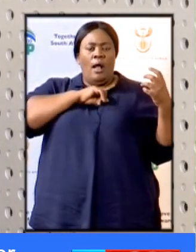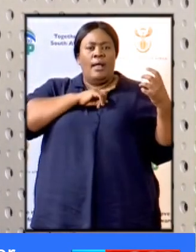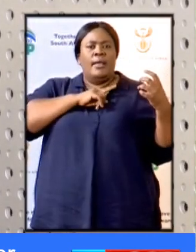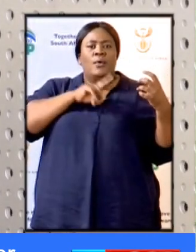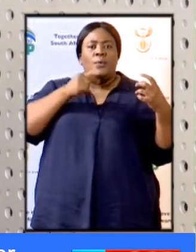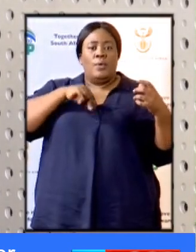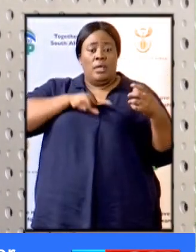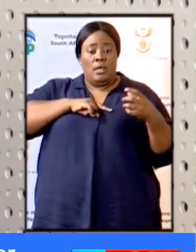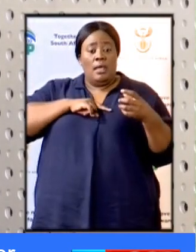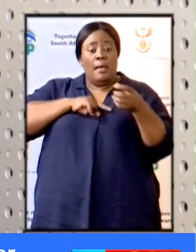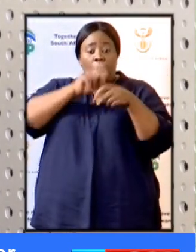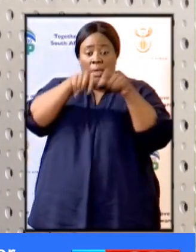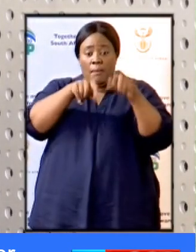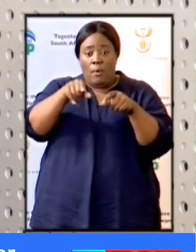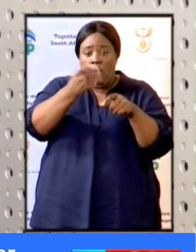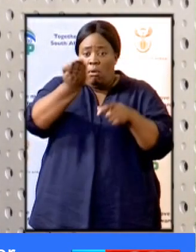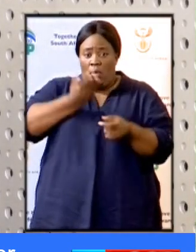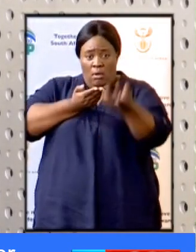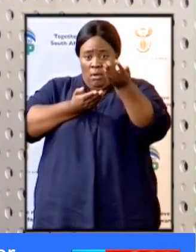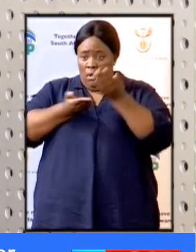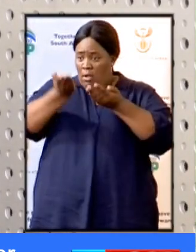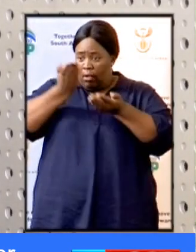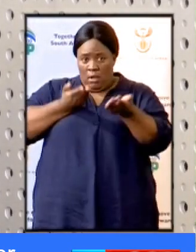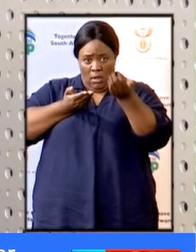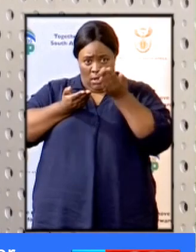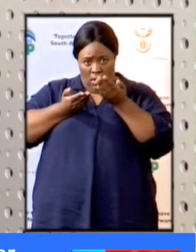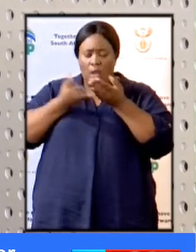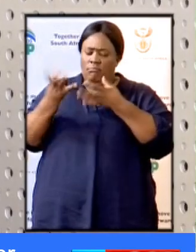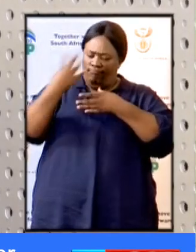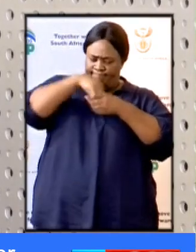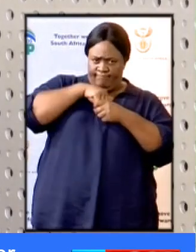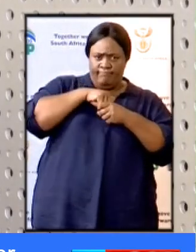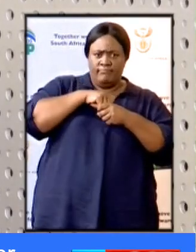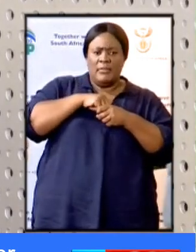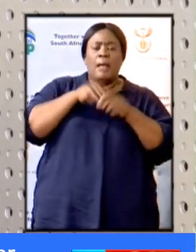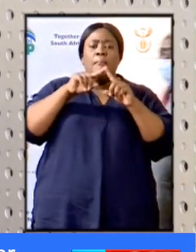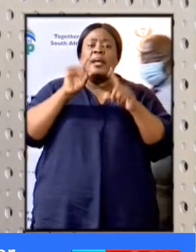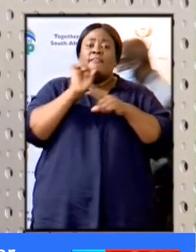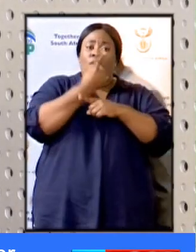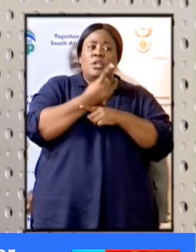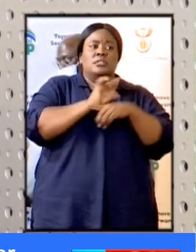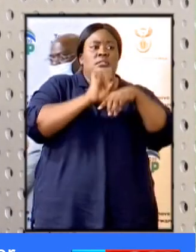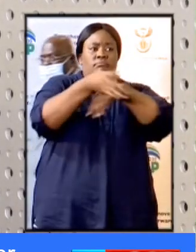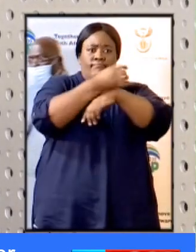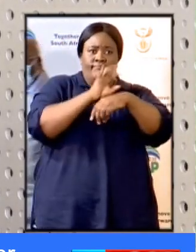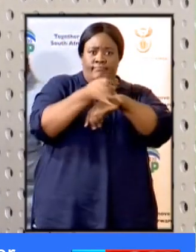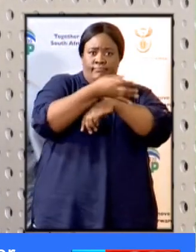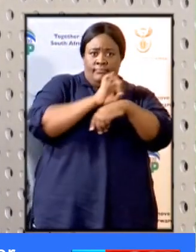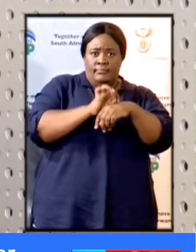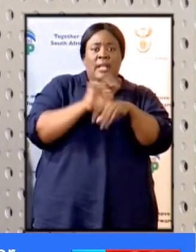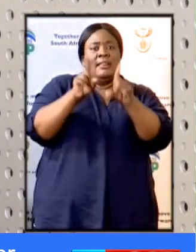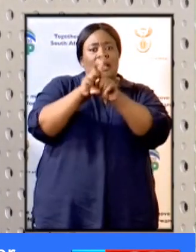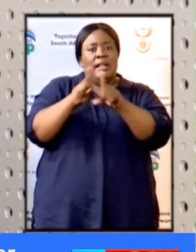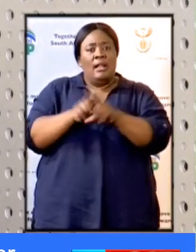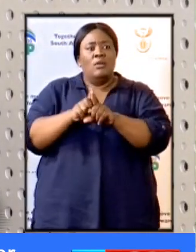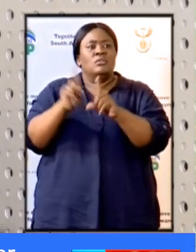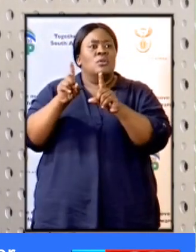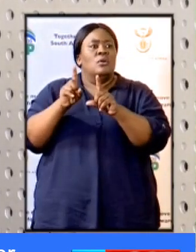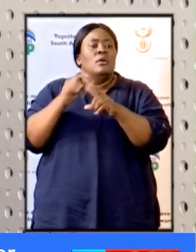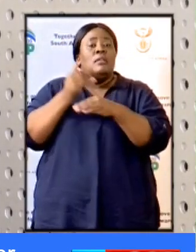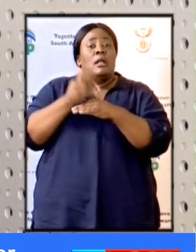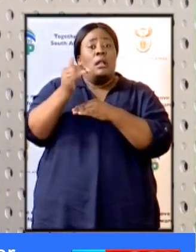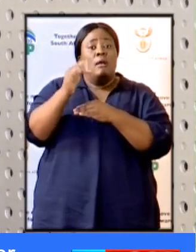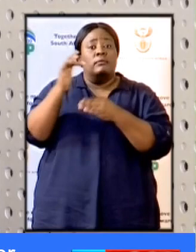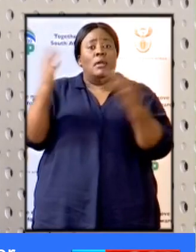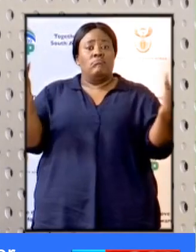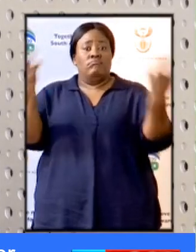us, whereas we had to finish the whole process of consultation, then consolidate the report, incorporating all the suggestions